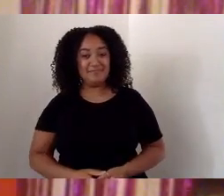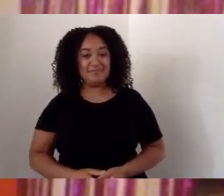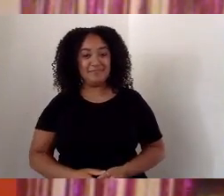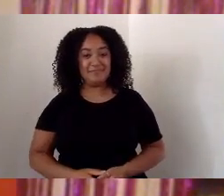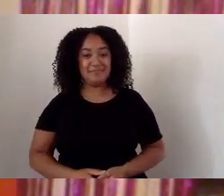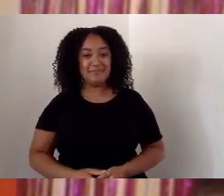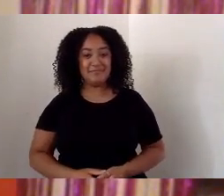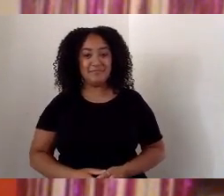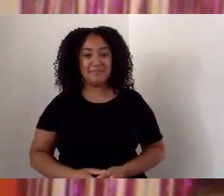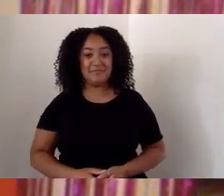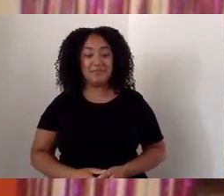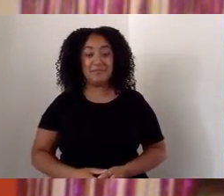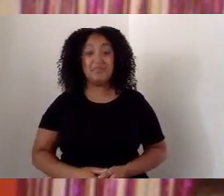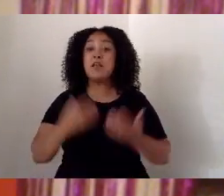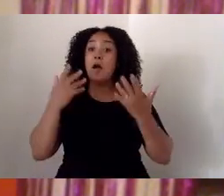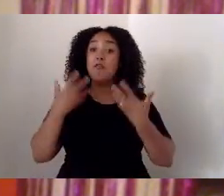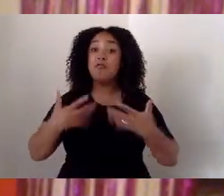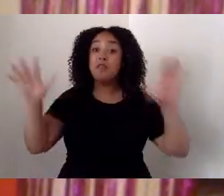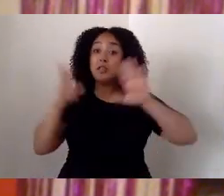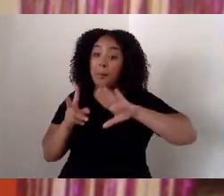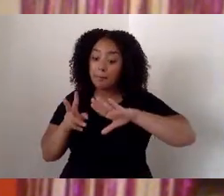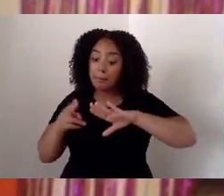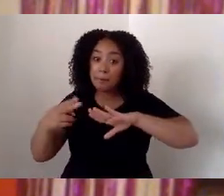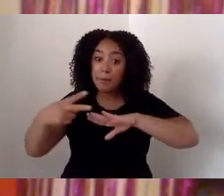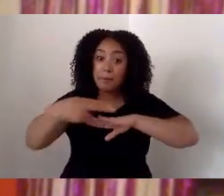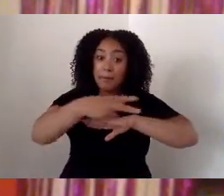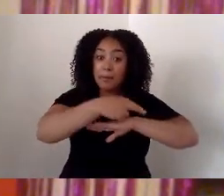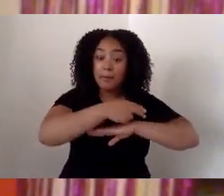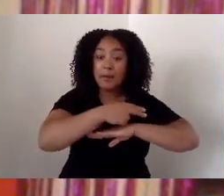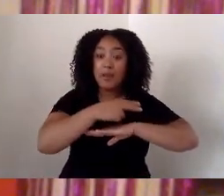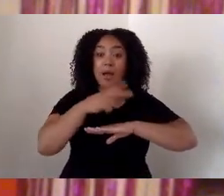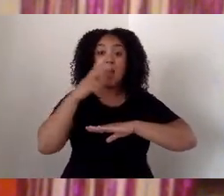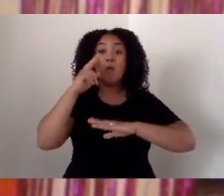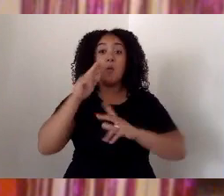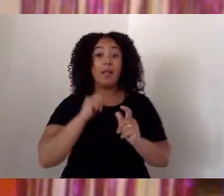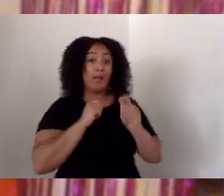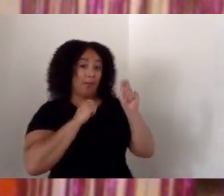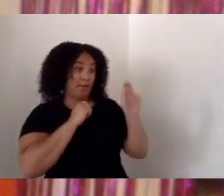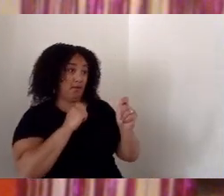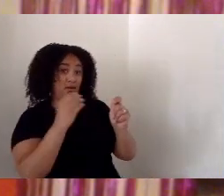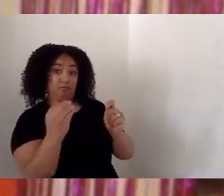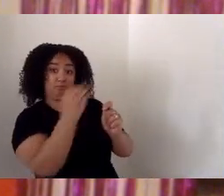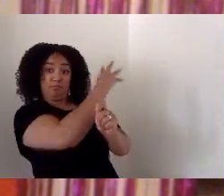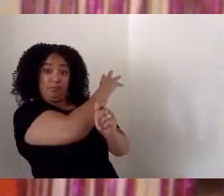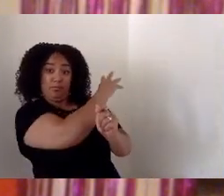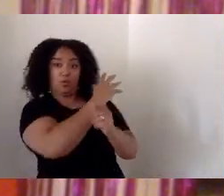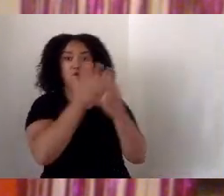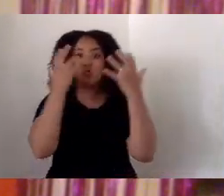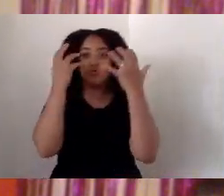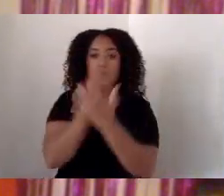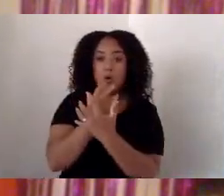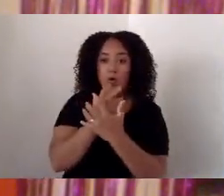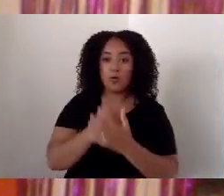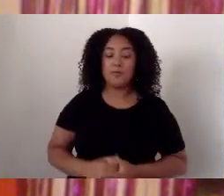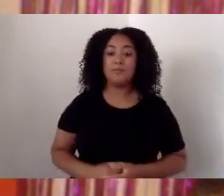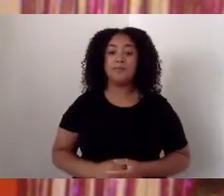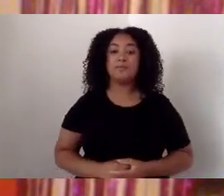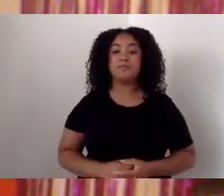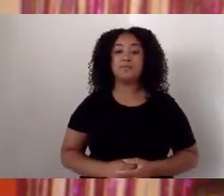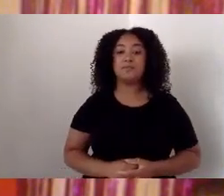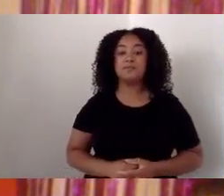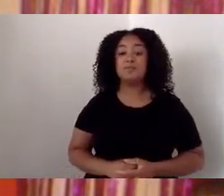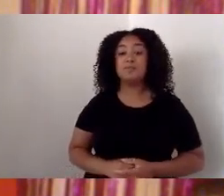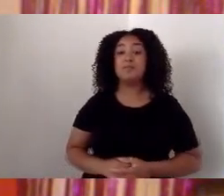cut out, what you can see is behind me, it's actually going to create a shadow. I want to mention one other thing behind me. I have